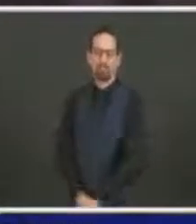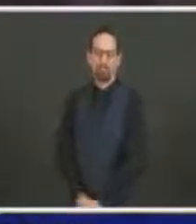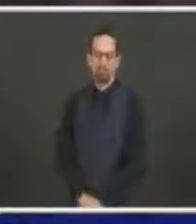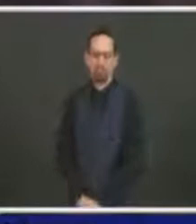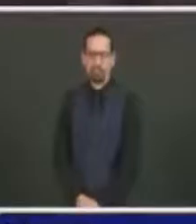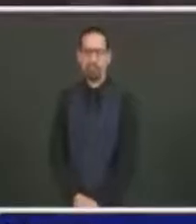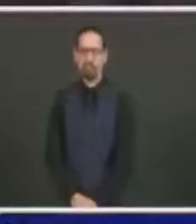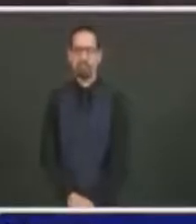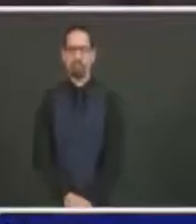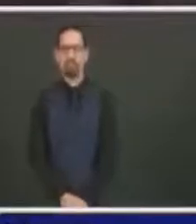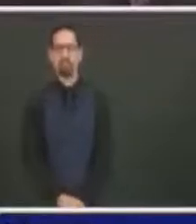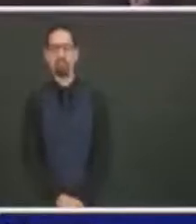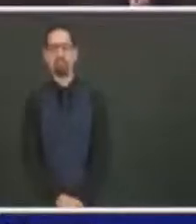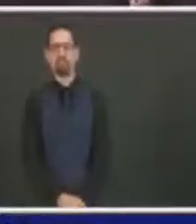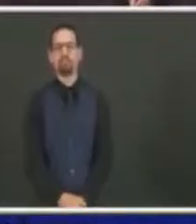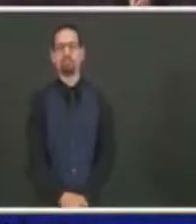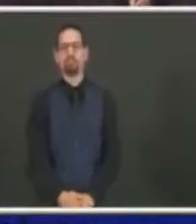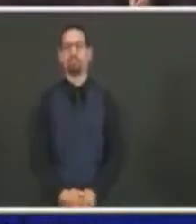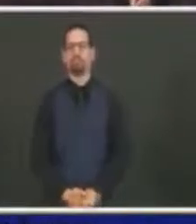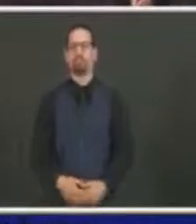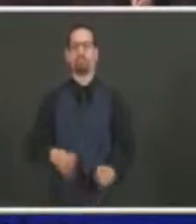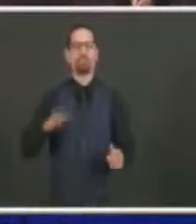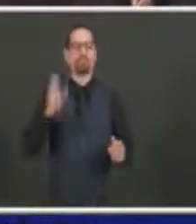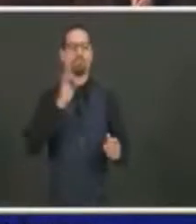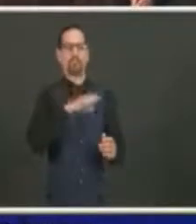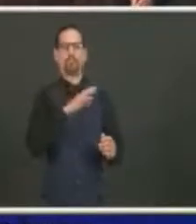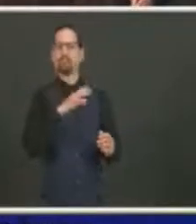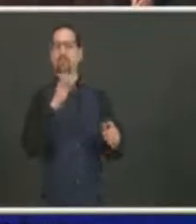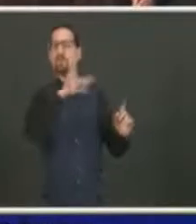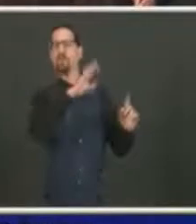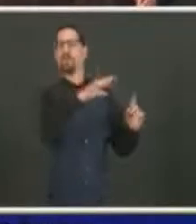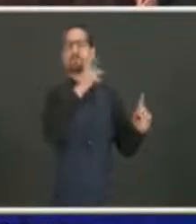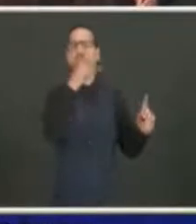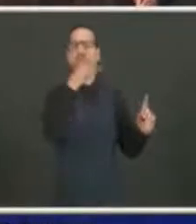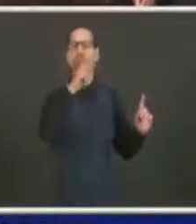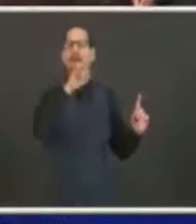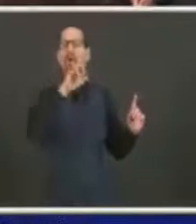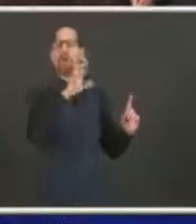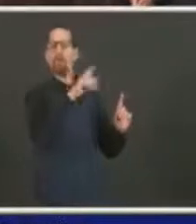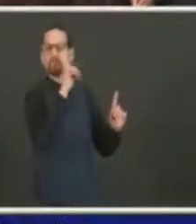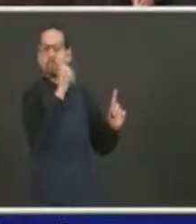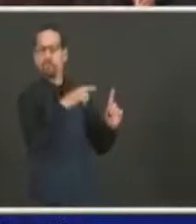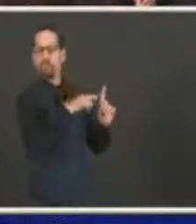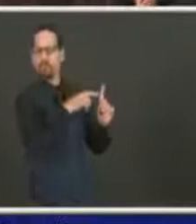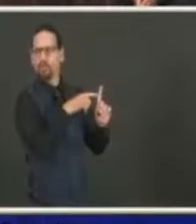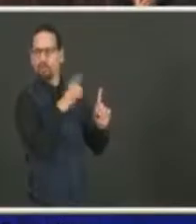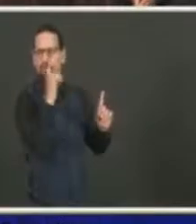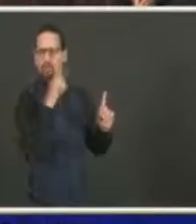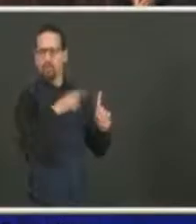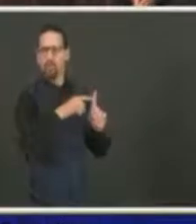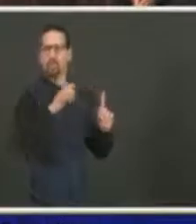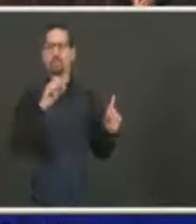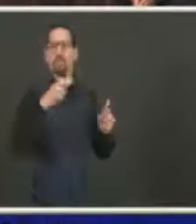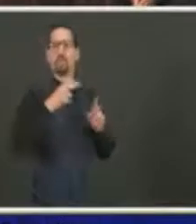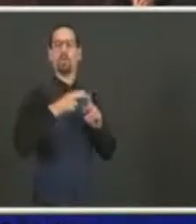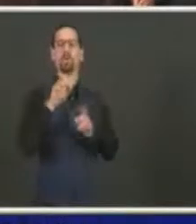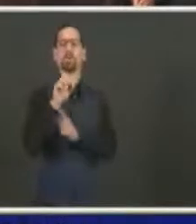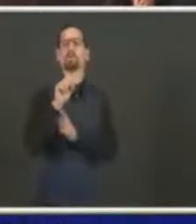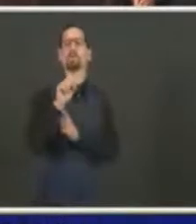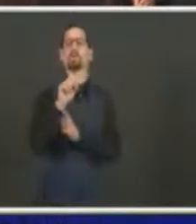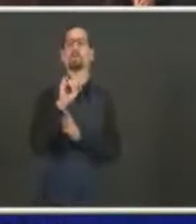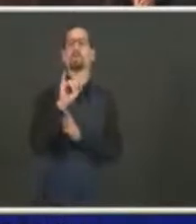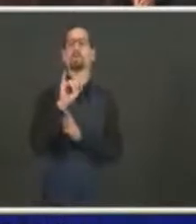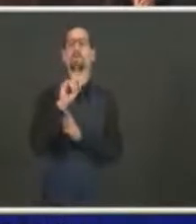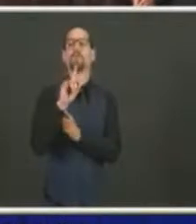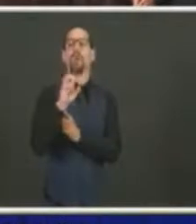Ford, Coalition Radio. Secretary Pryor, I'd like to talk briefly about Tidewater Landing. Fortuitous Partners effectively